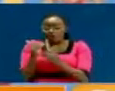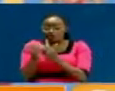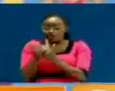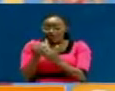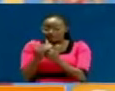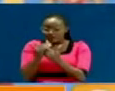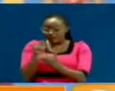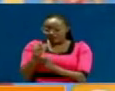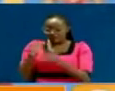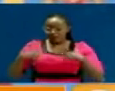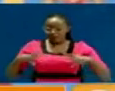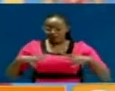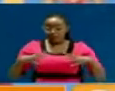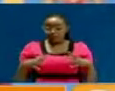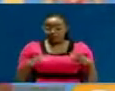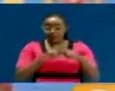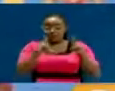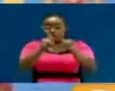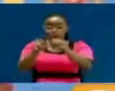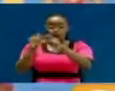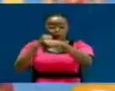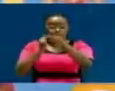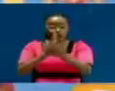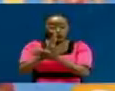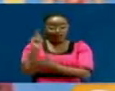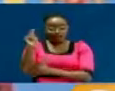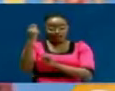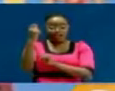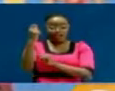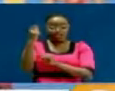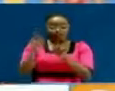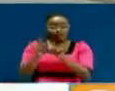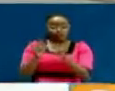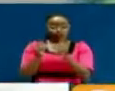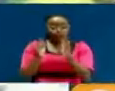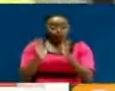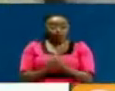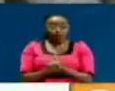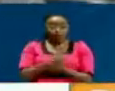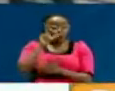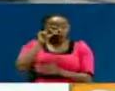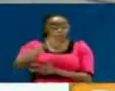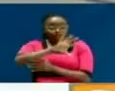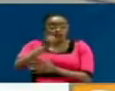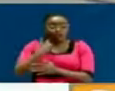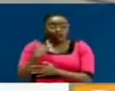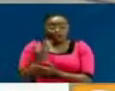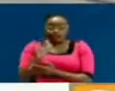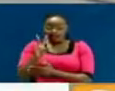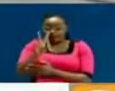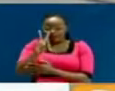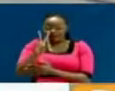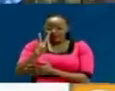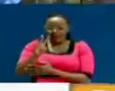pandemic, but also in ensuring that our country remains open. Mombasa County, which accounts for the second